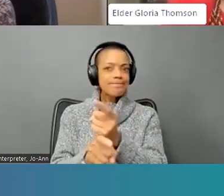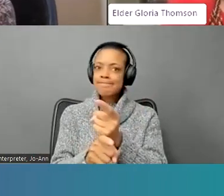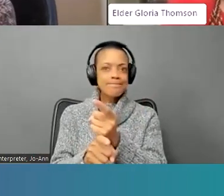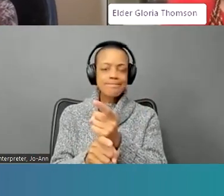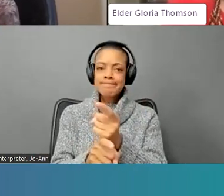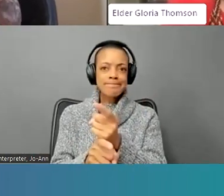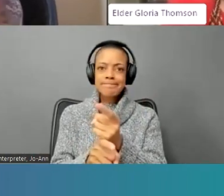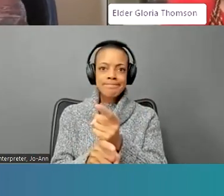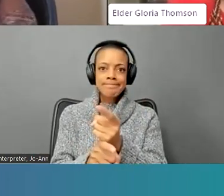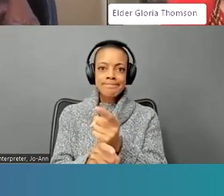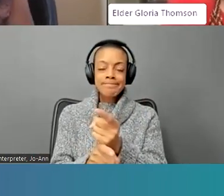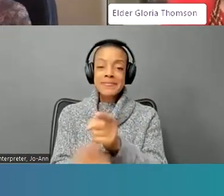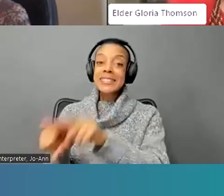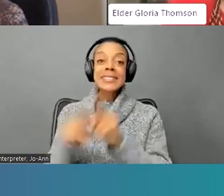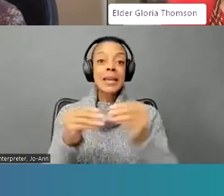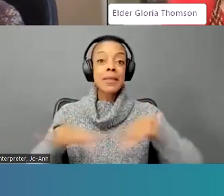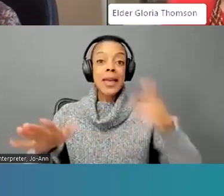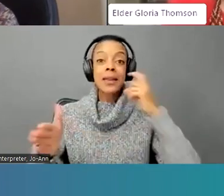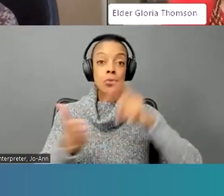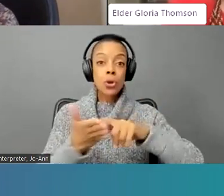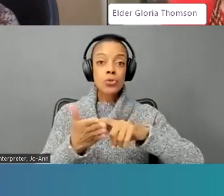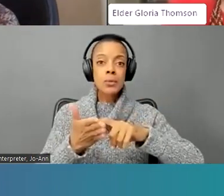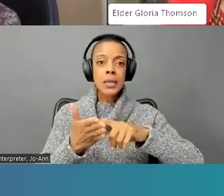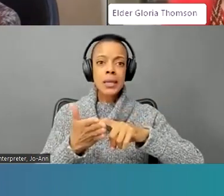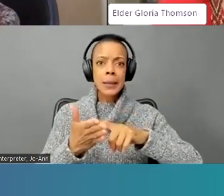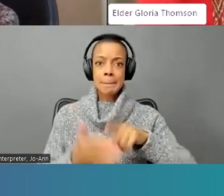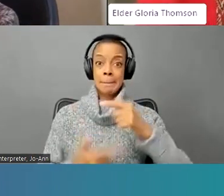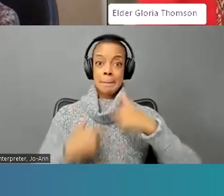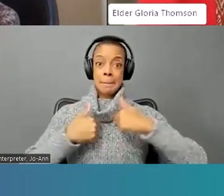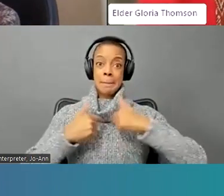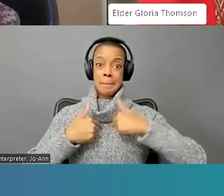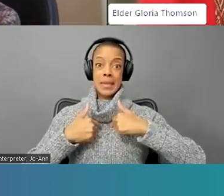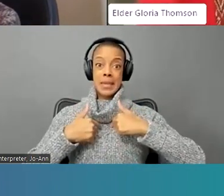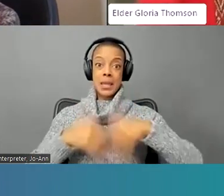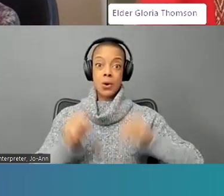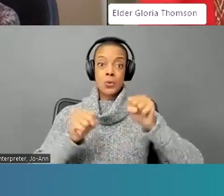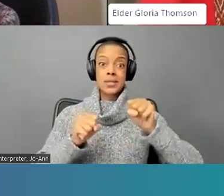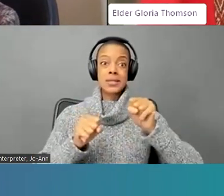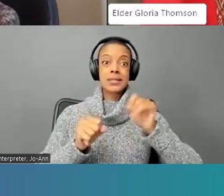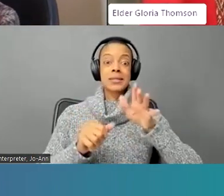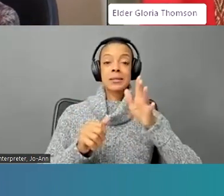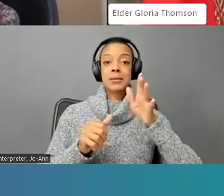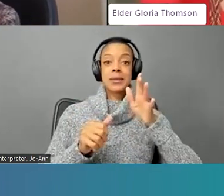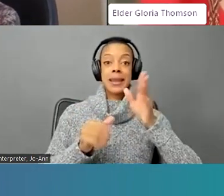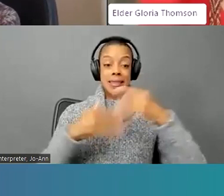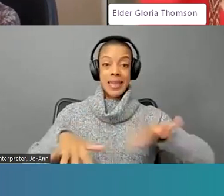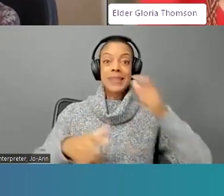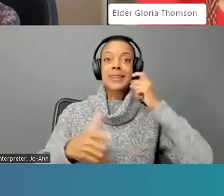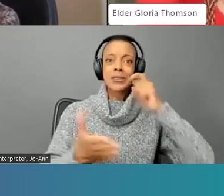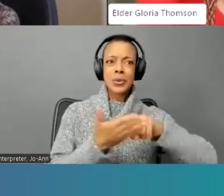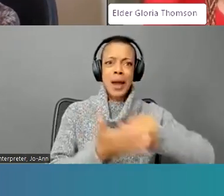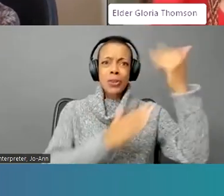we do a land acknowledgement, why would I do a land acknowledgement for my country? Yeah, you know,